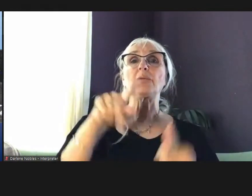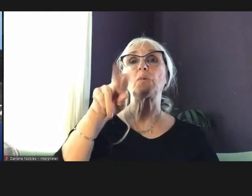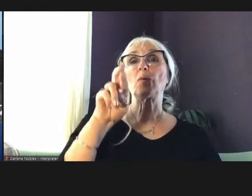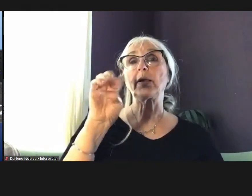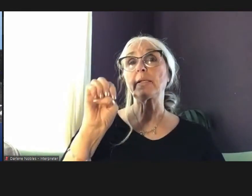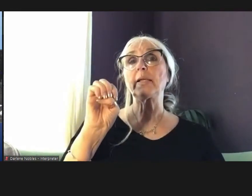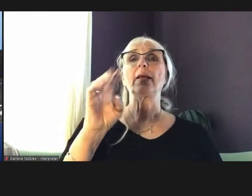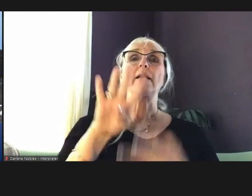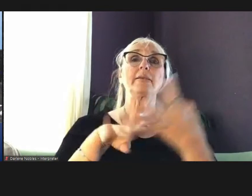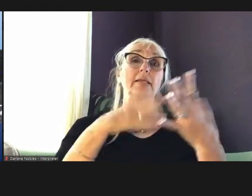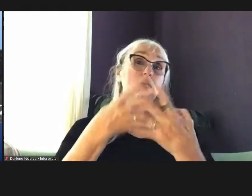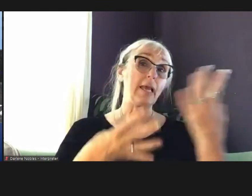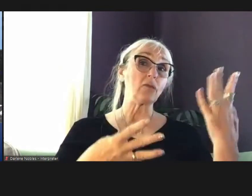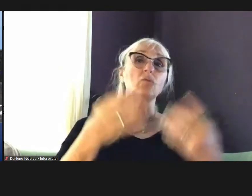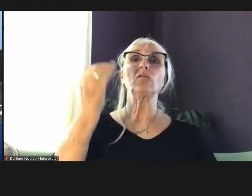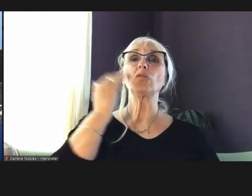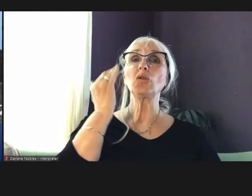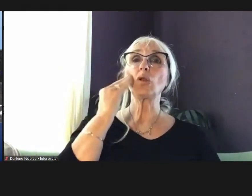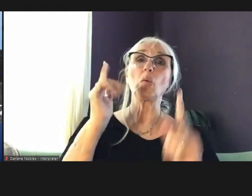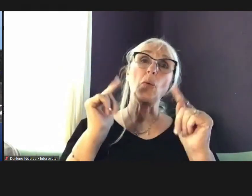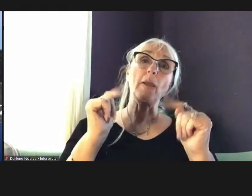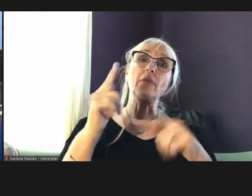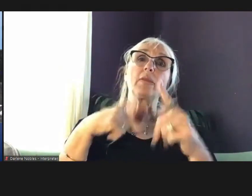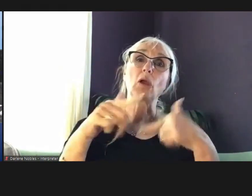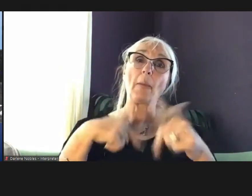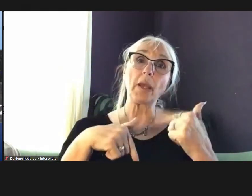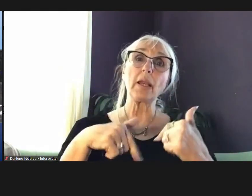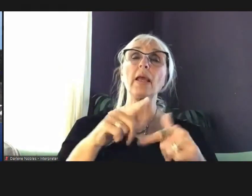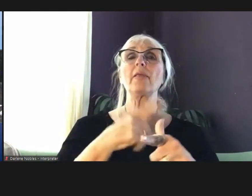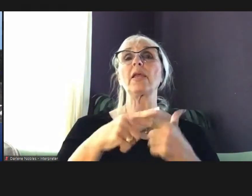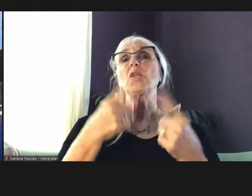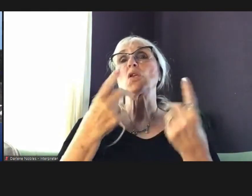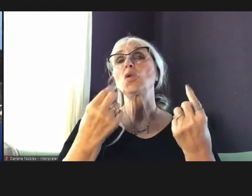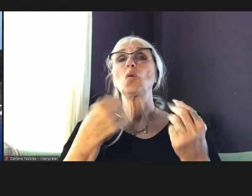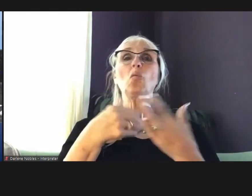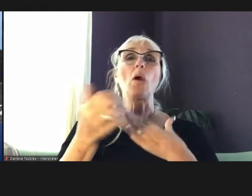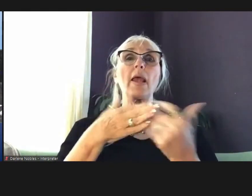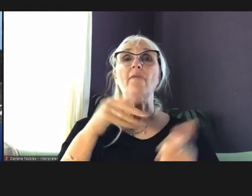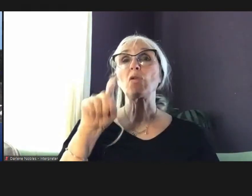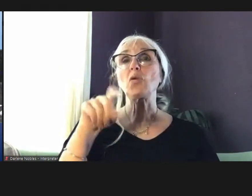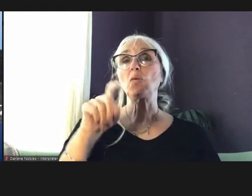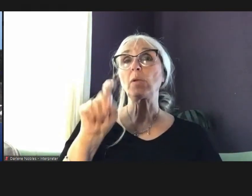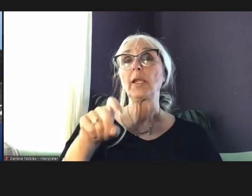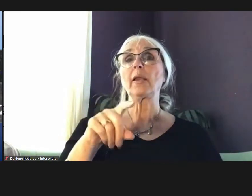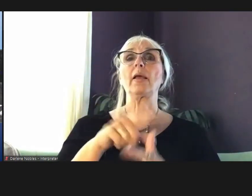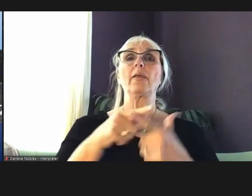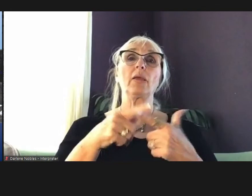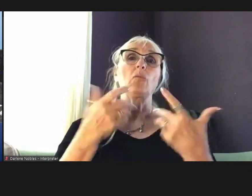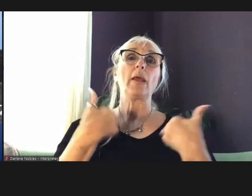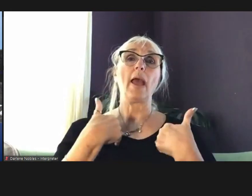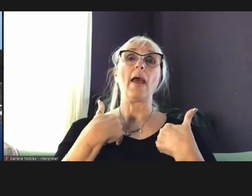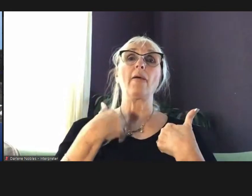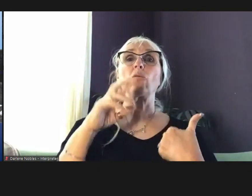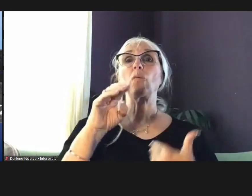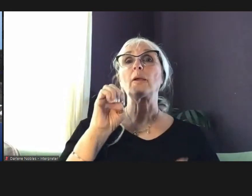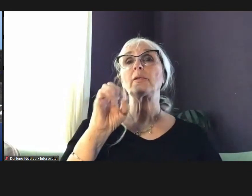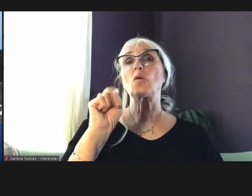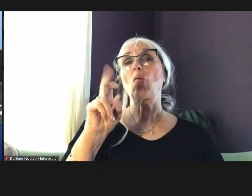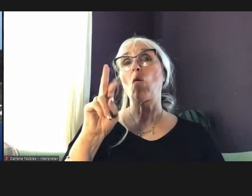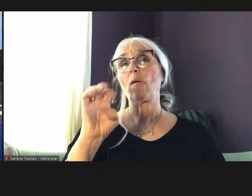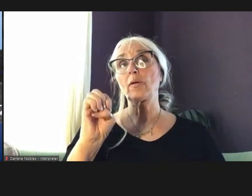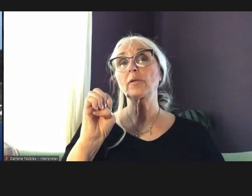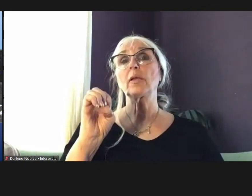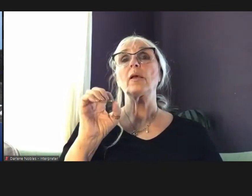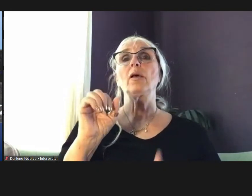coming, and you can do whatever you need with them at that point until we have the resources to put all the other 3